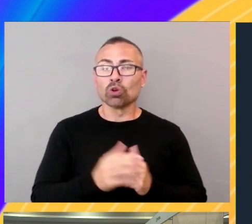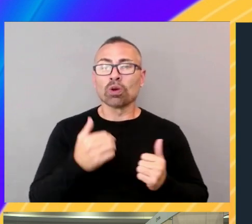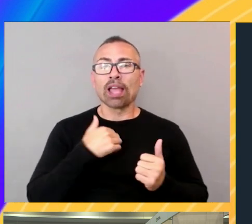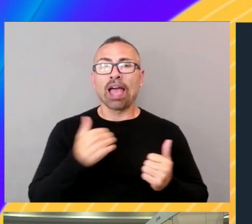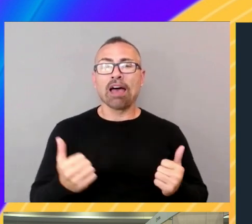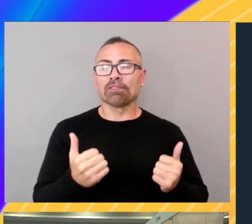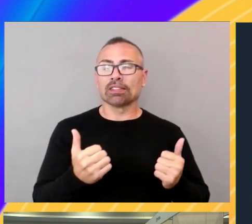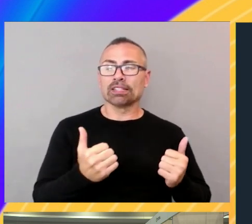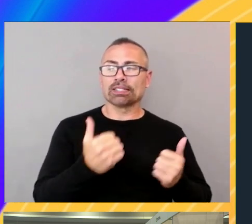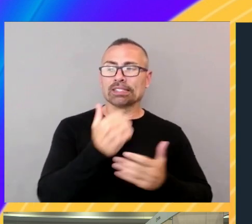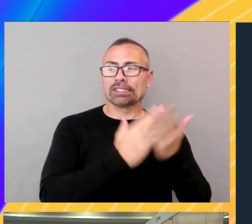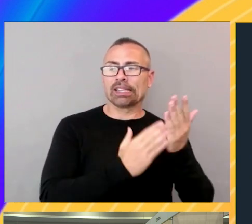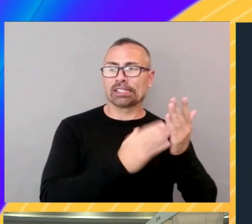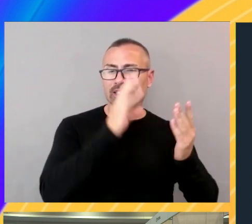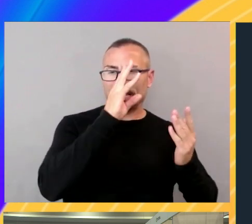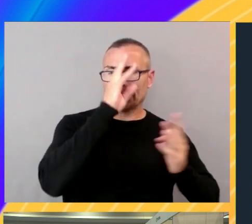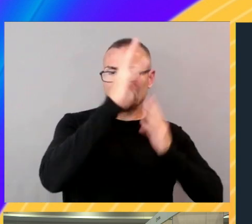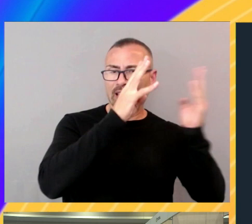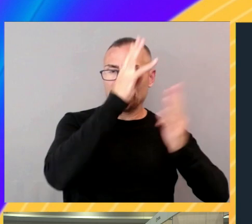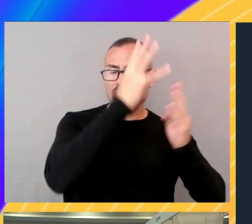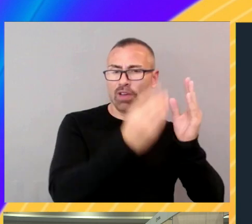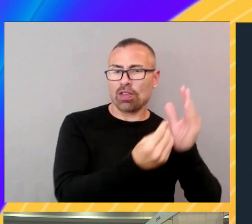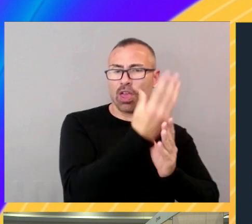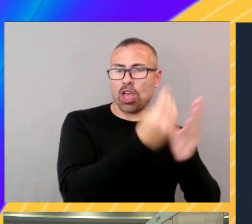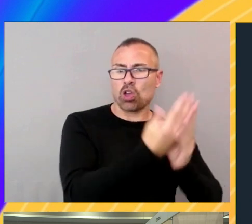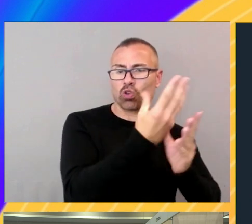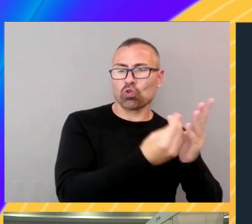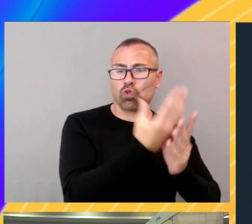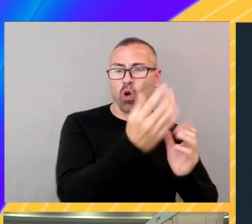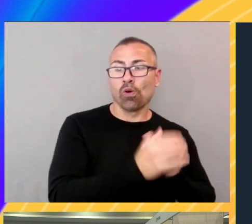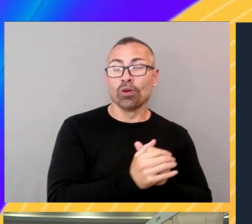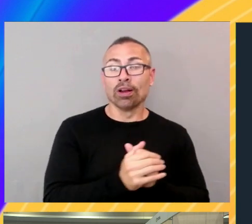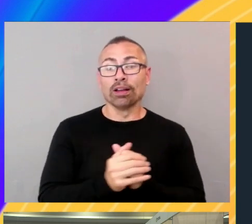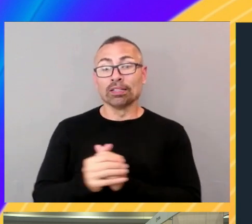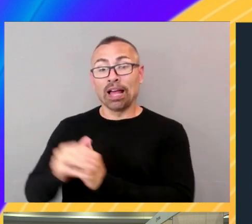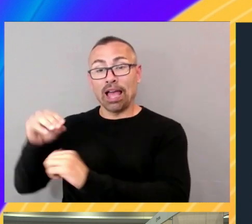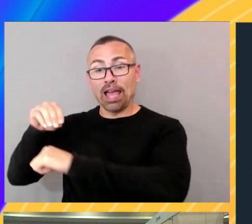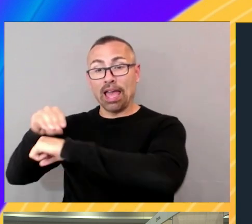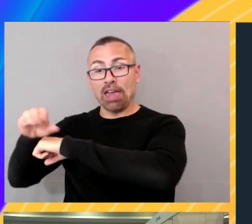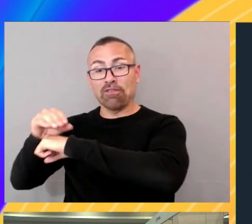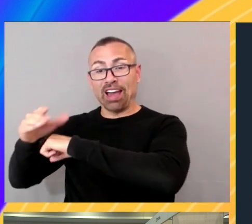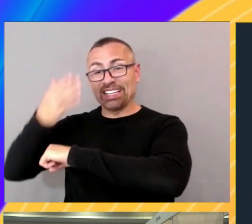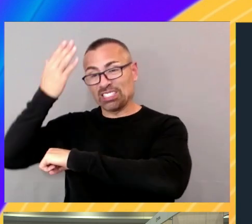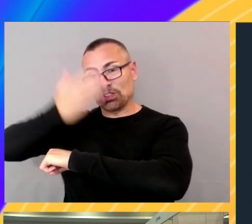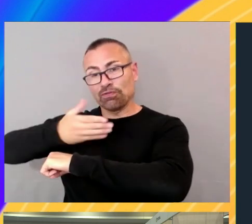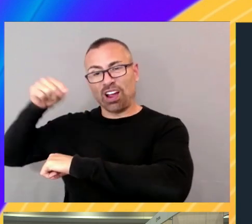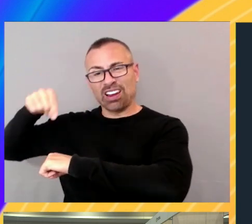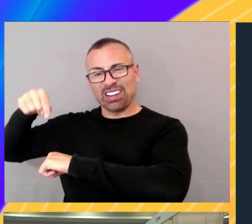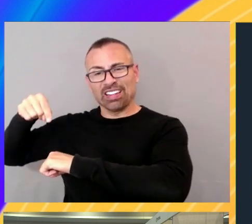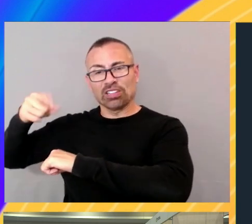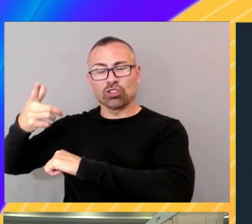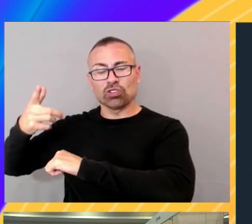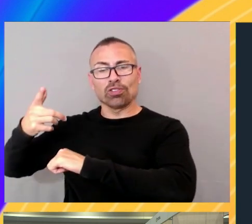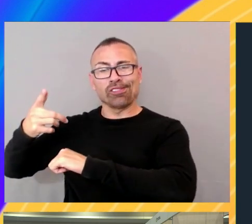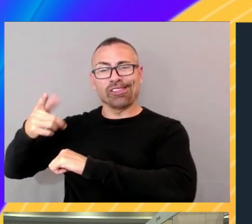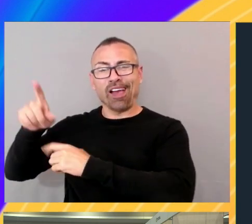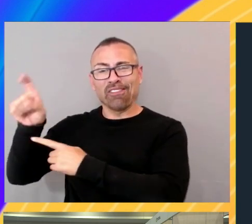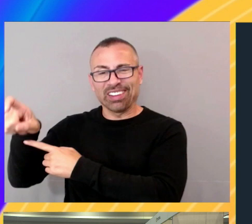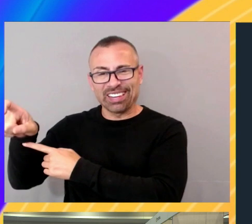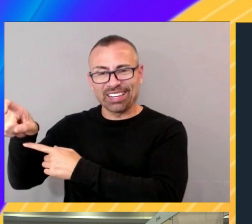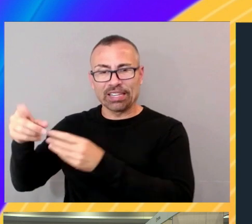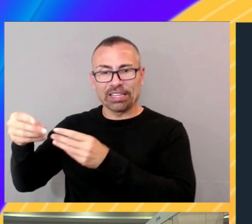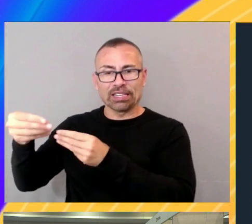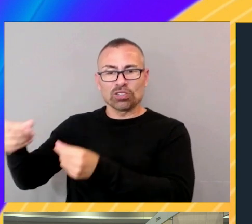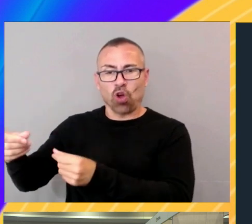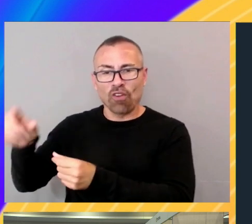advise side is about the front end planning of solving a need, of finding the right pattern, the right strategy of how you